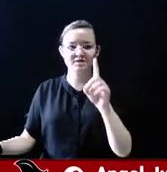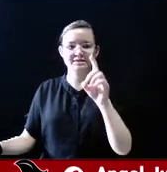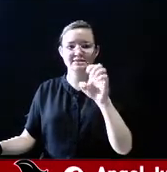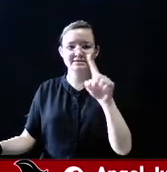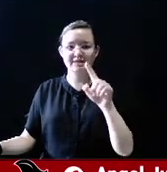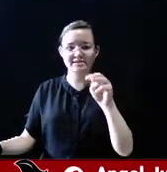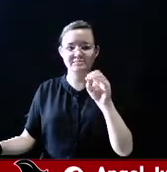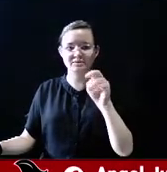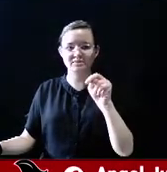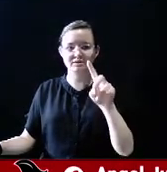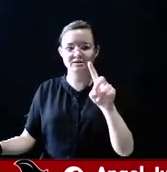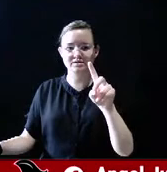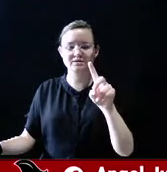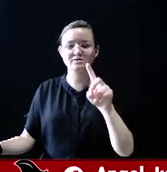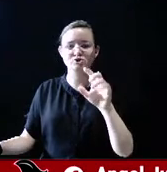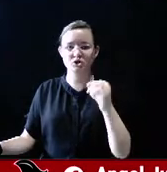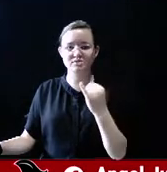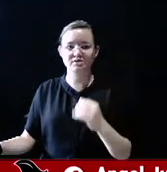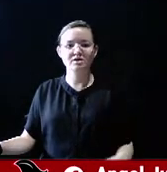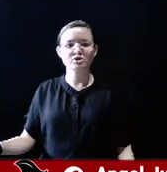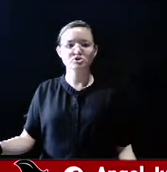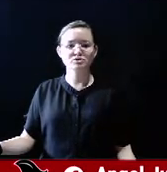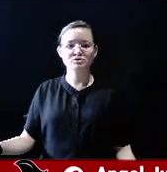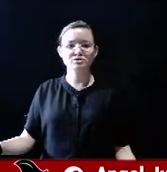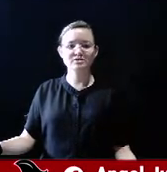Desmond Leonard Johnson.